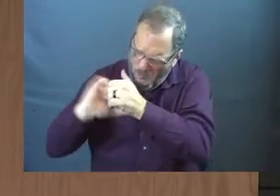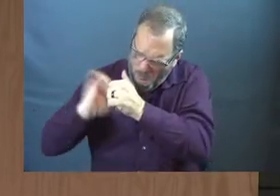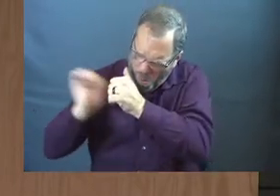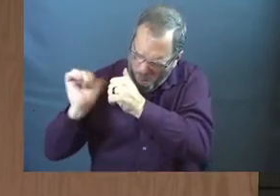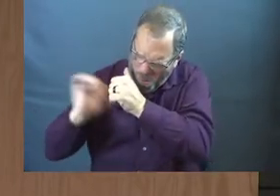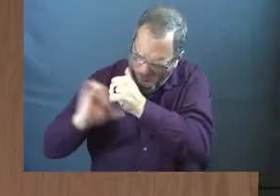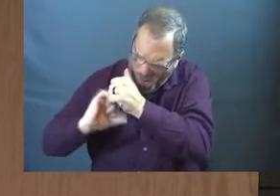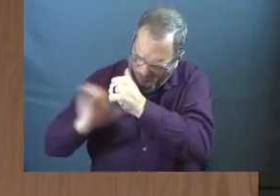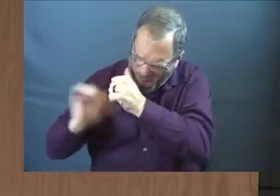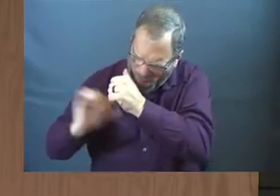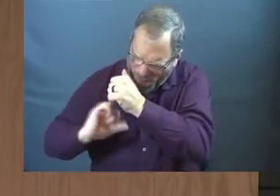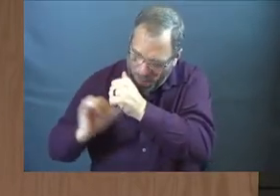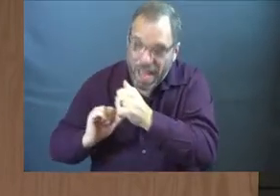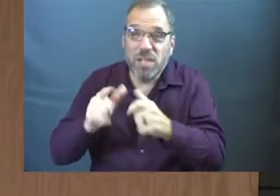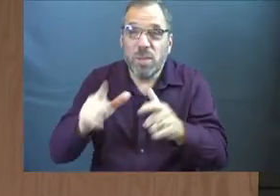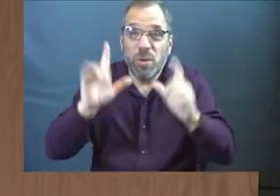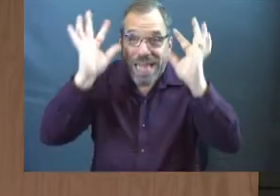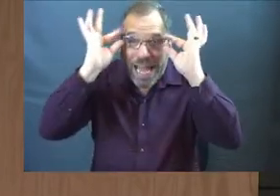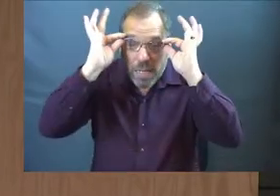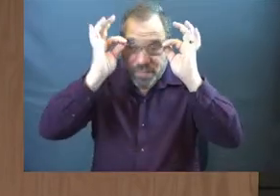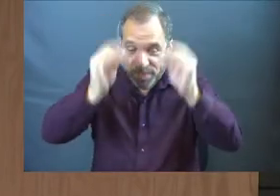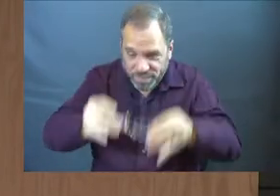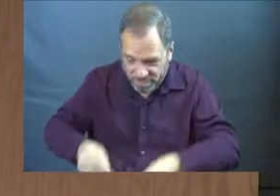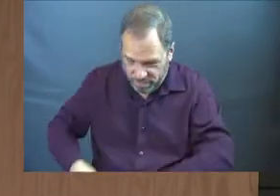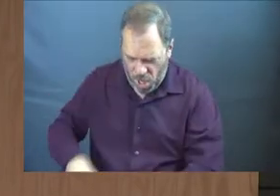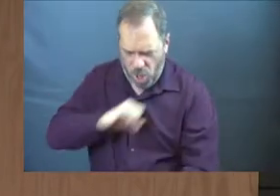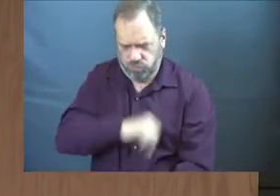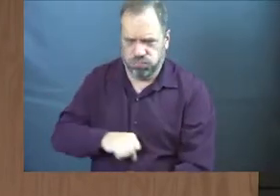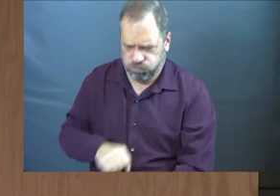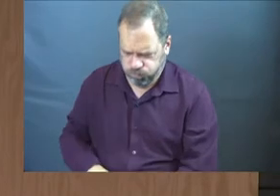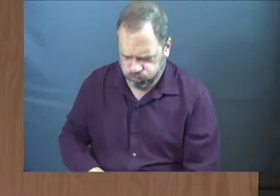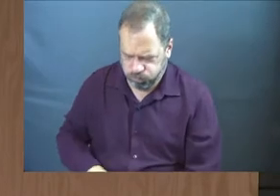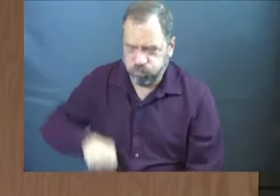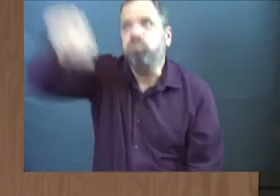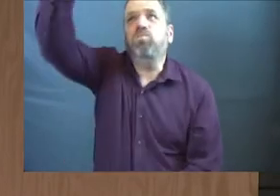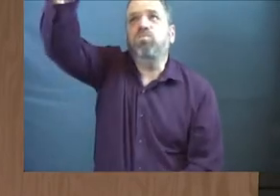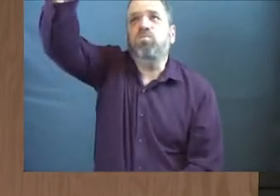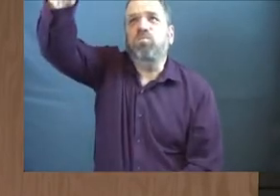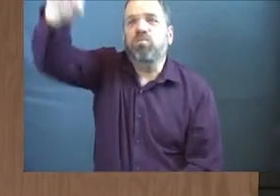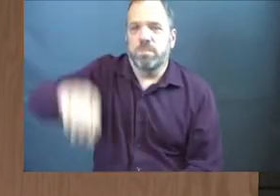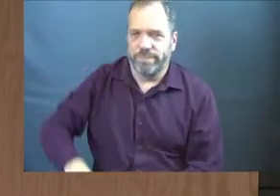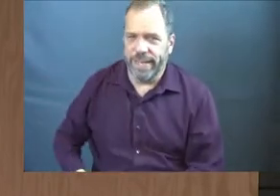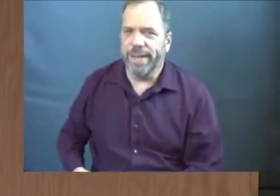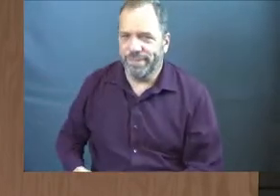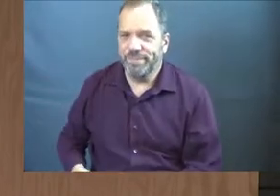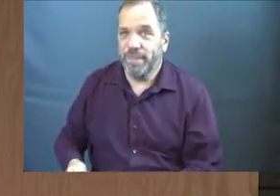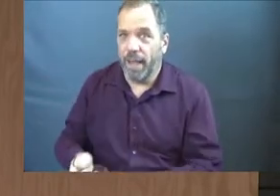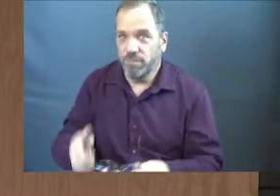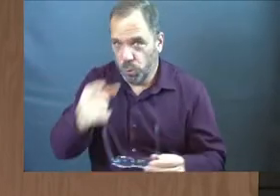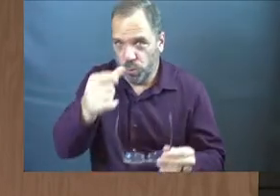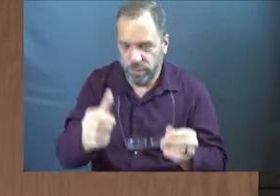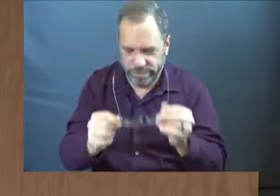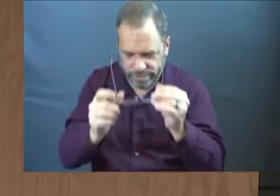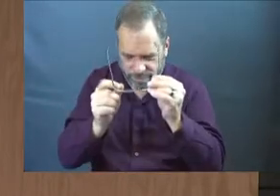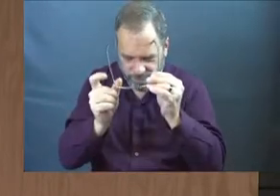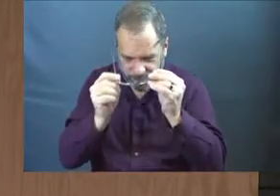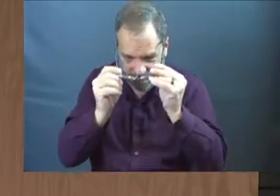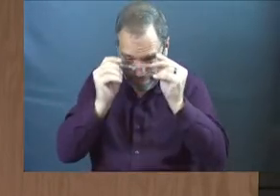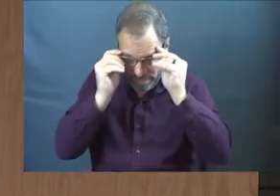of you put down the Clark Kent glasses and here we go. Yeah. Yes.